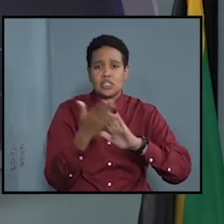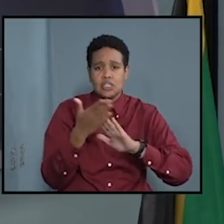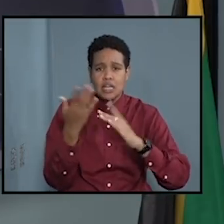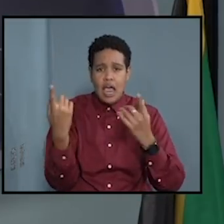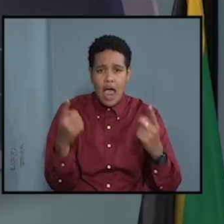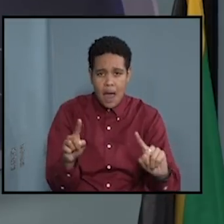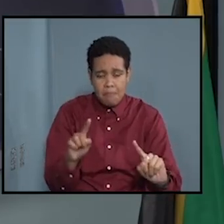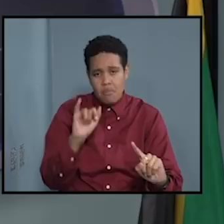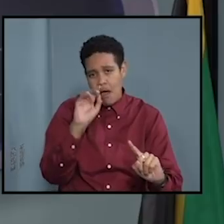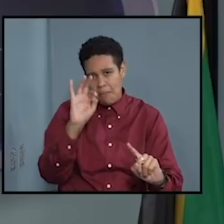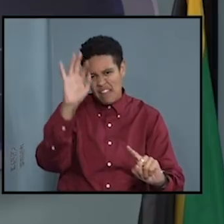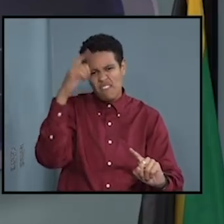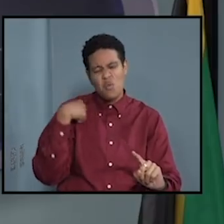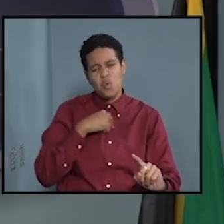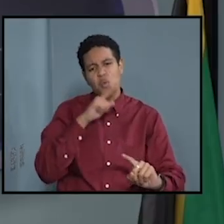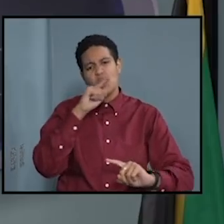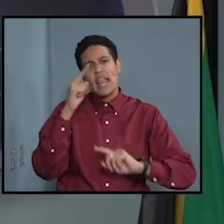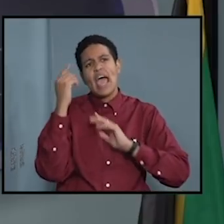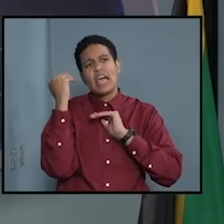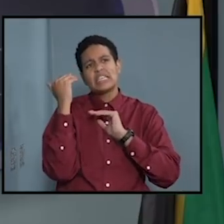expect our